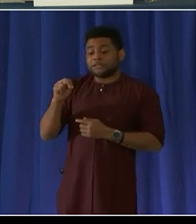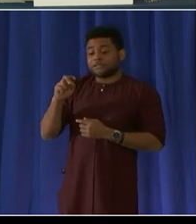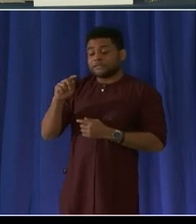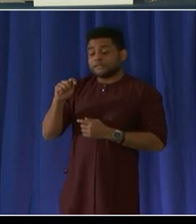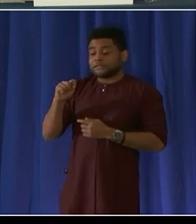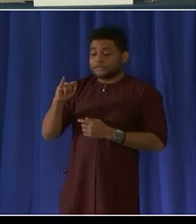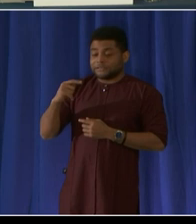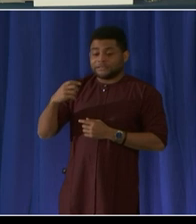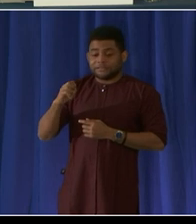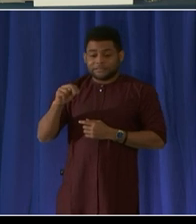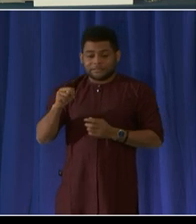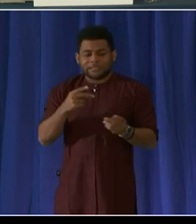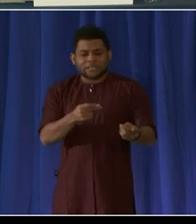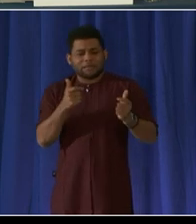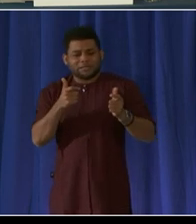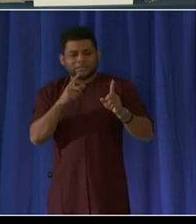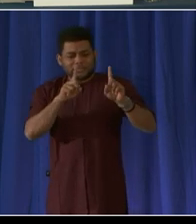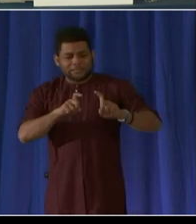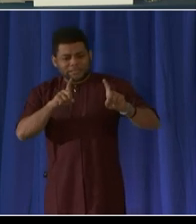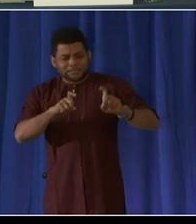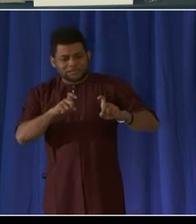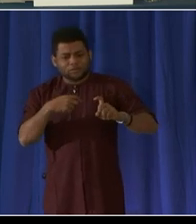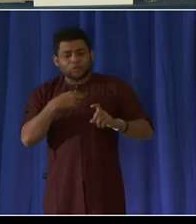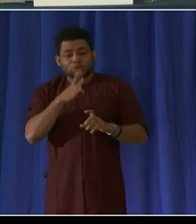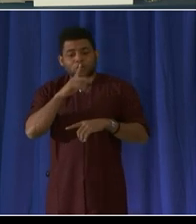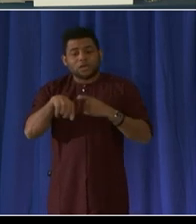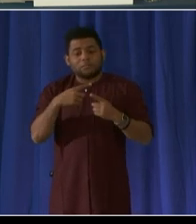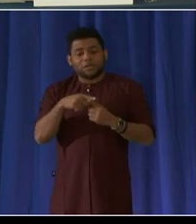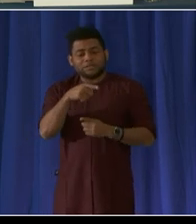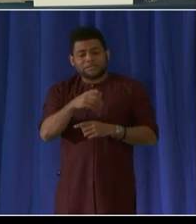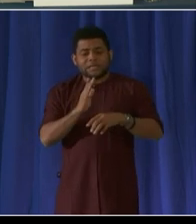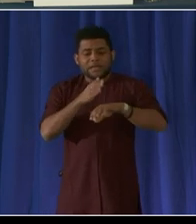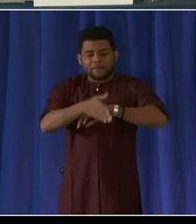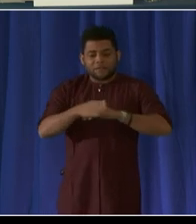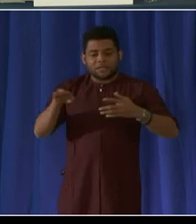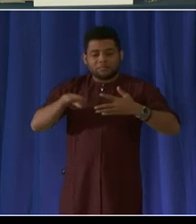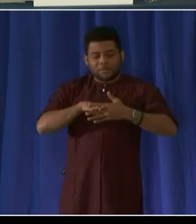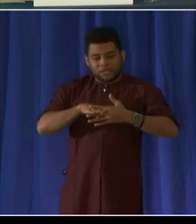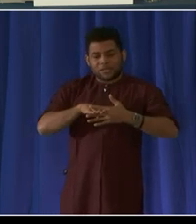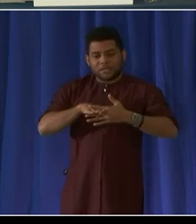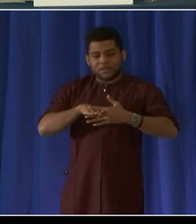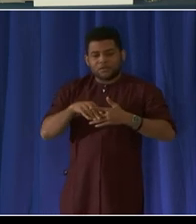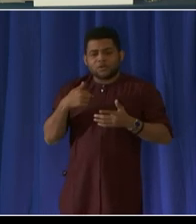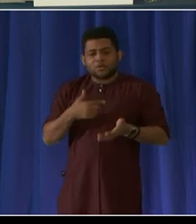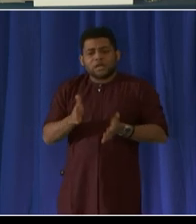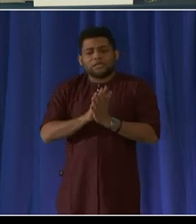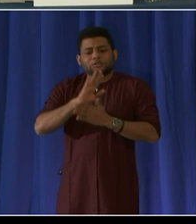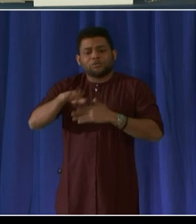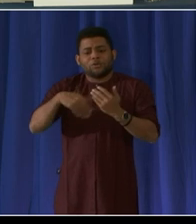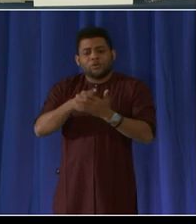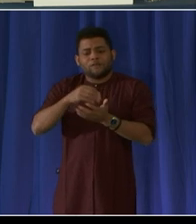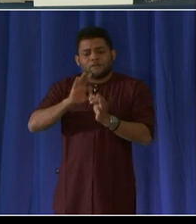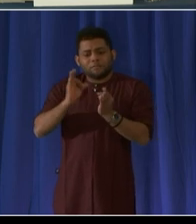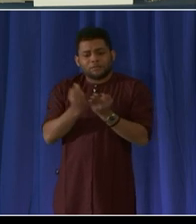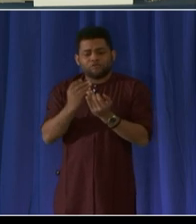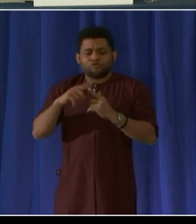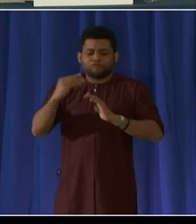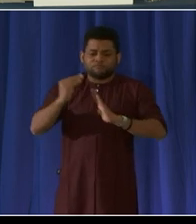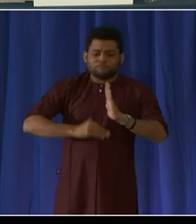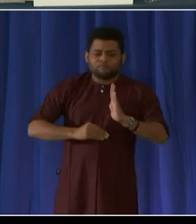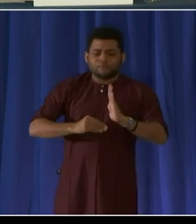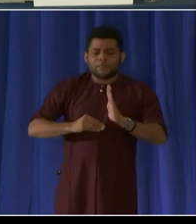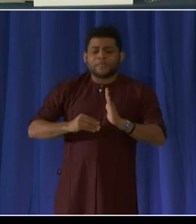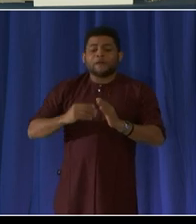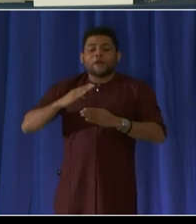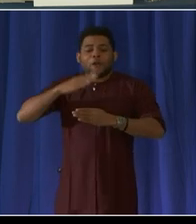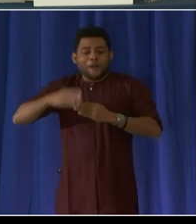will be following our test to return protocol after the February break. So we're asking that all families complete their